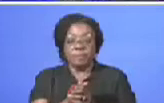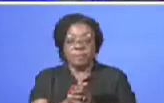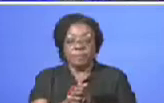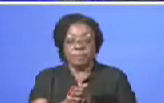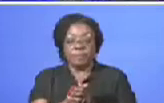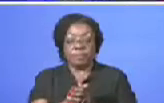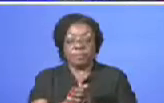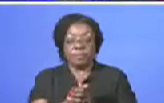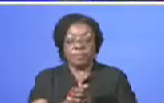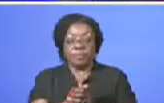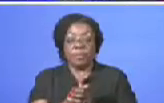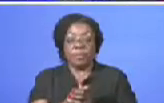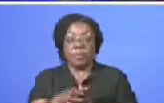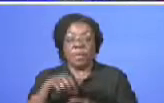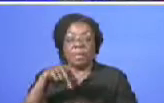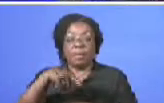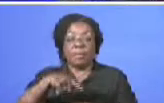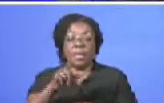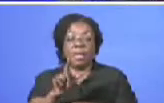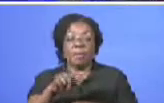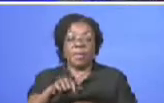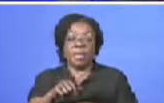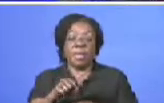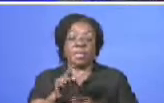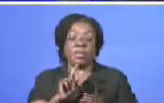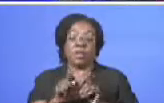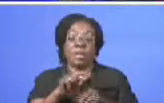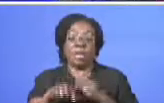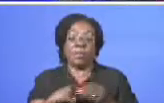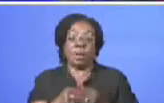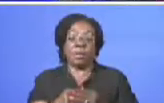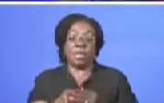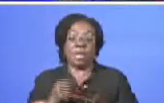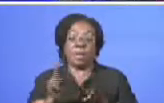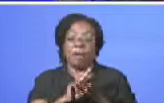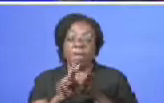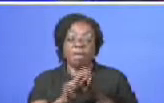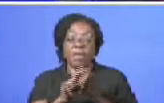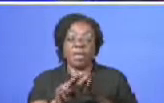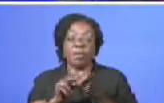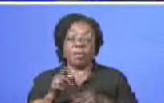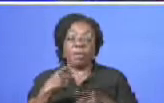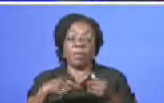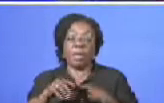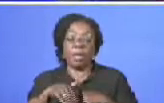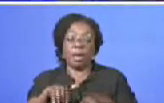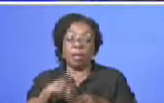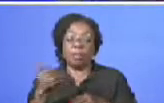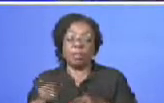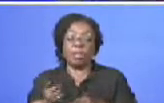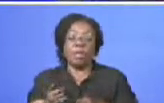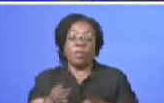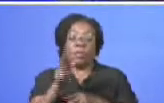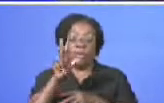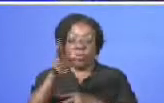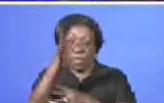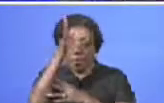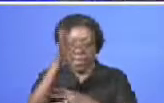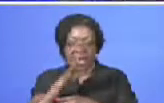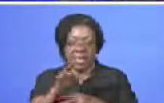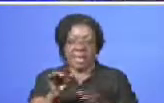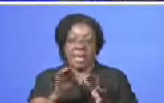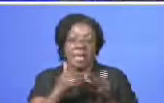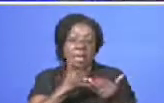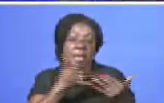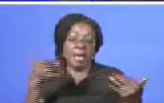Well, in other news, the opposition now weighing in on that viral video from the New Year's Day Junkanoo parade that showed men lined up against a wall and subsequently